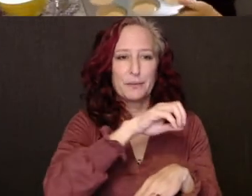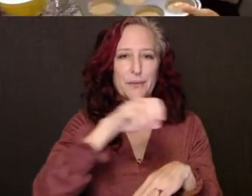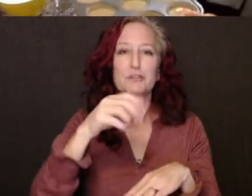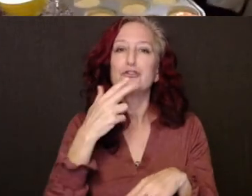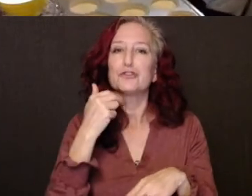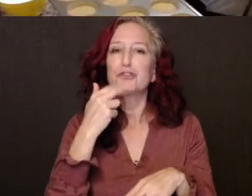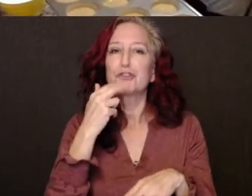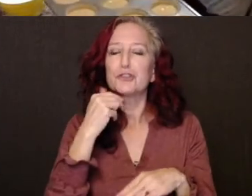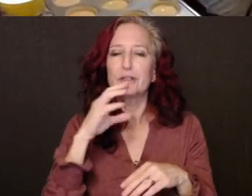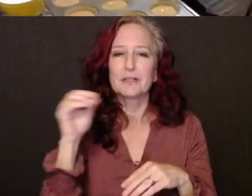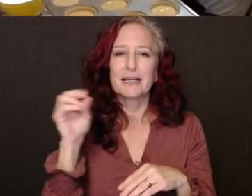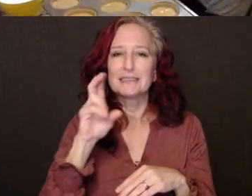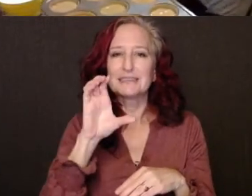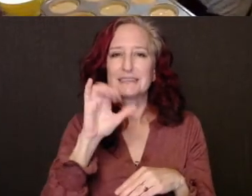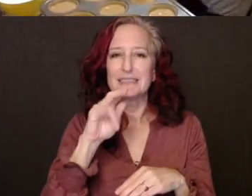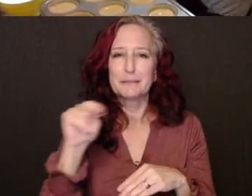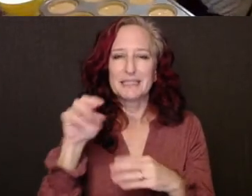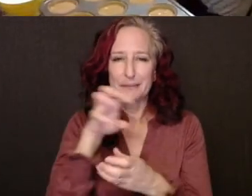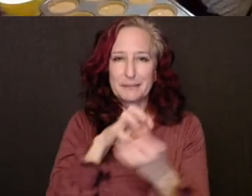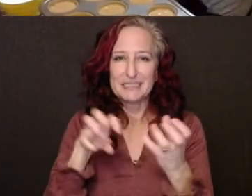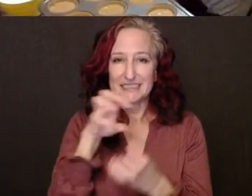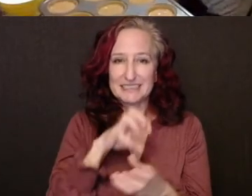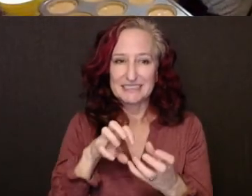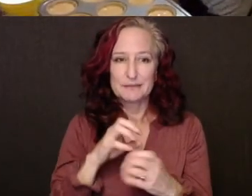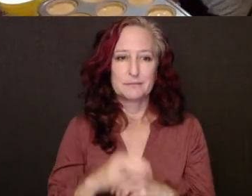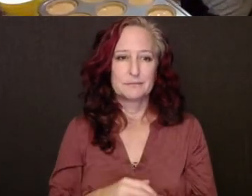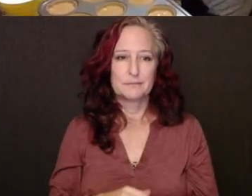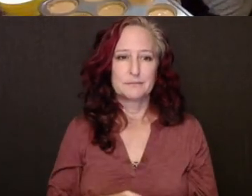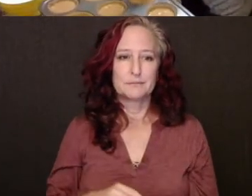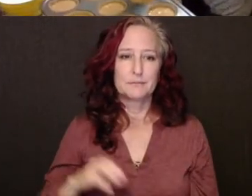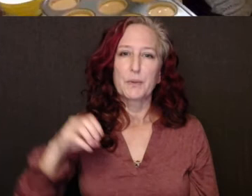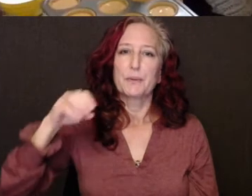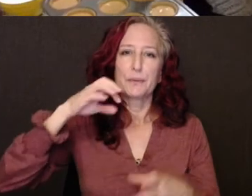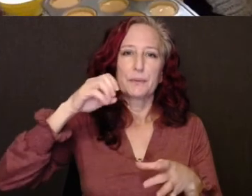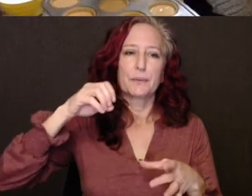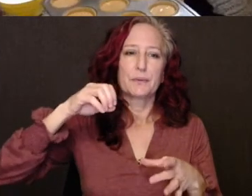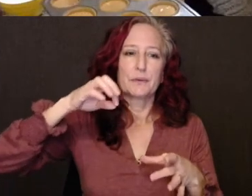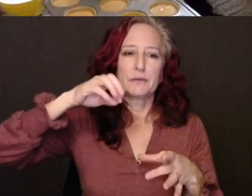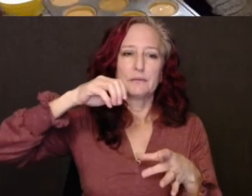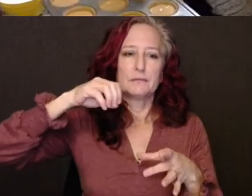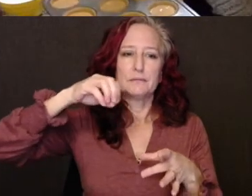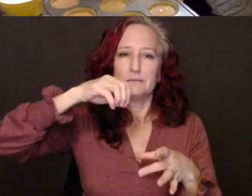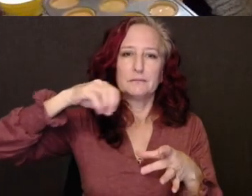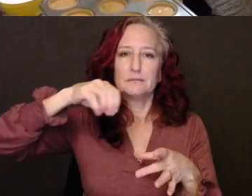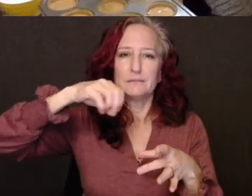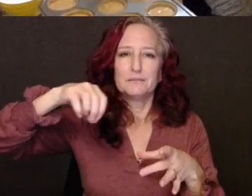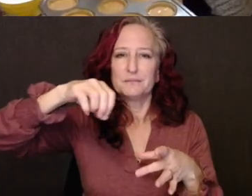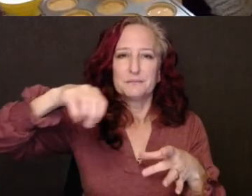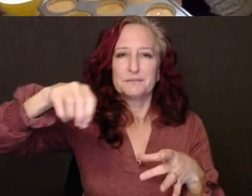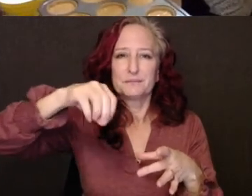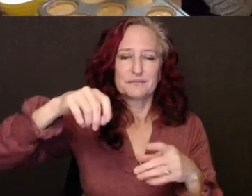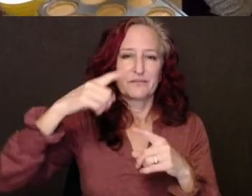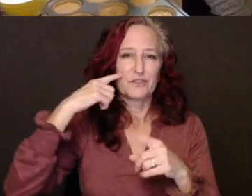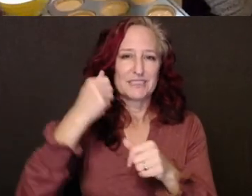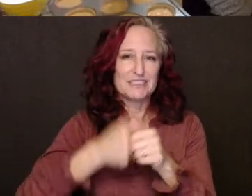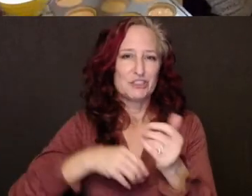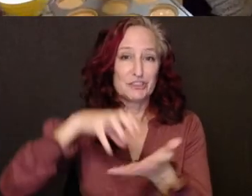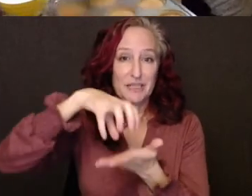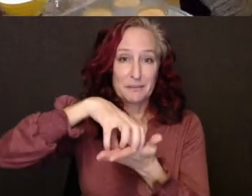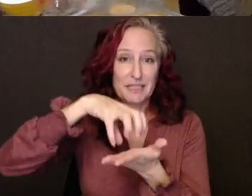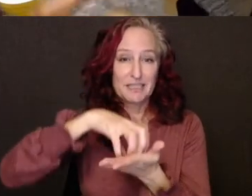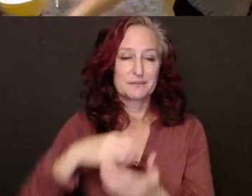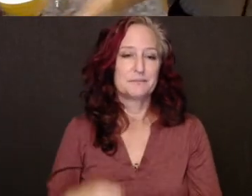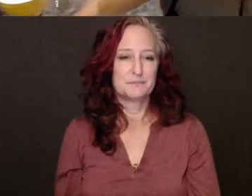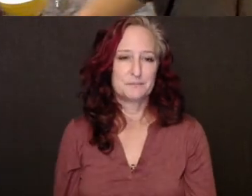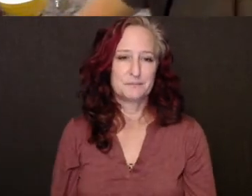oven for 3 minutes, let them bake for 3 minutes. They'll get a little bit of that firm dome. And then we